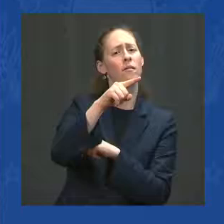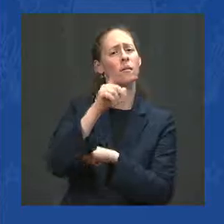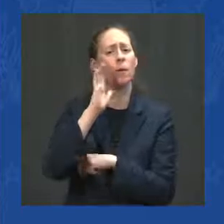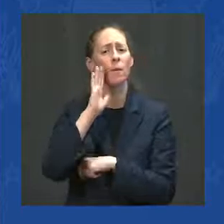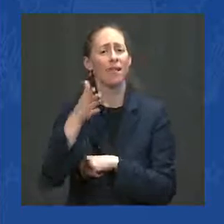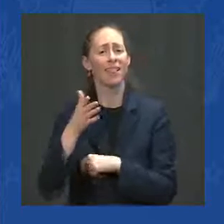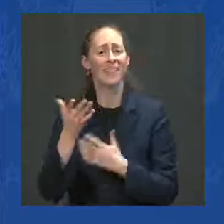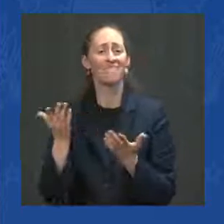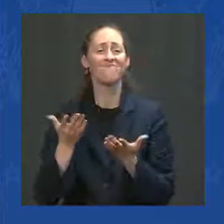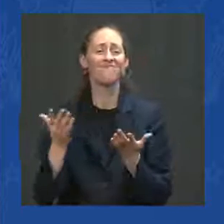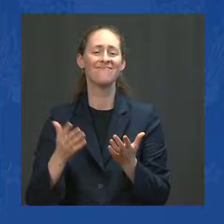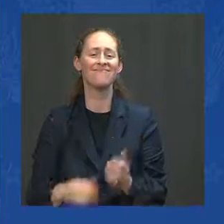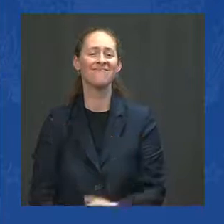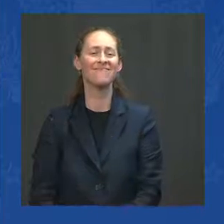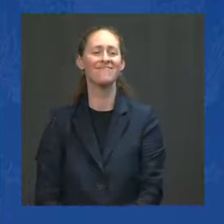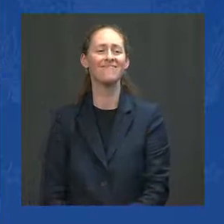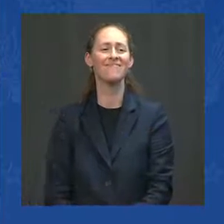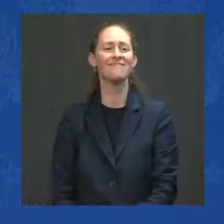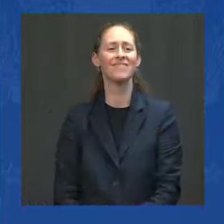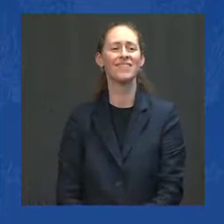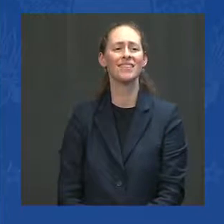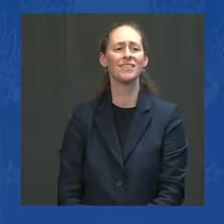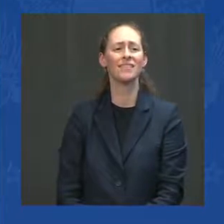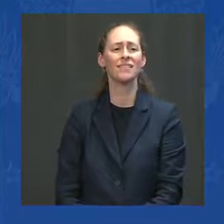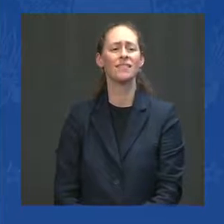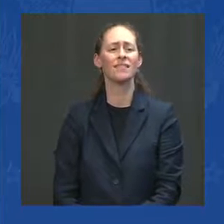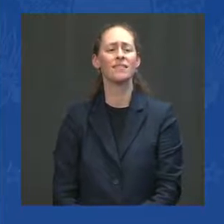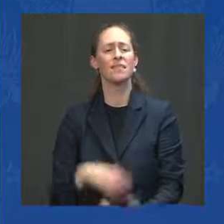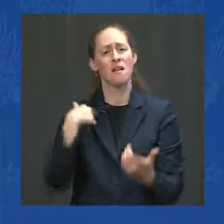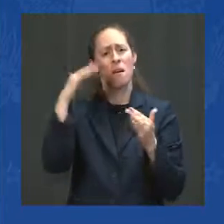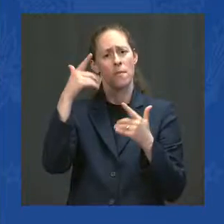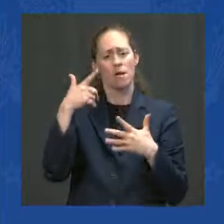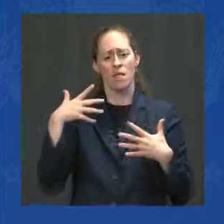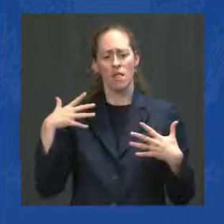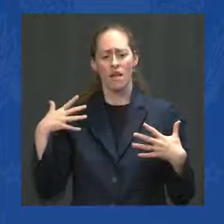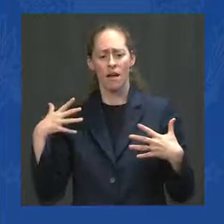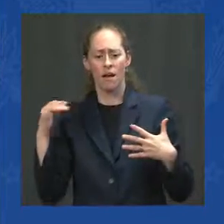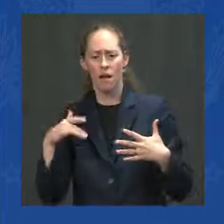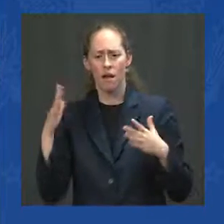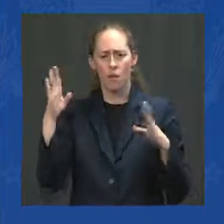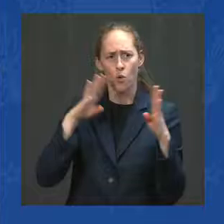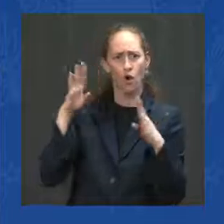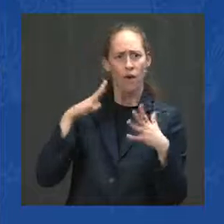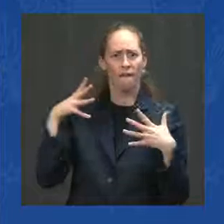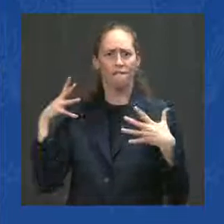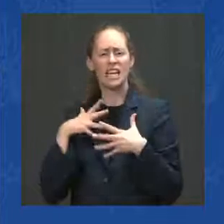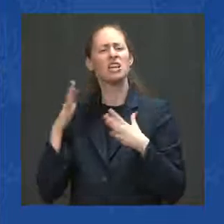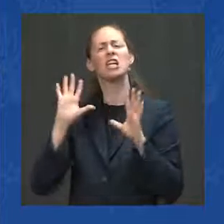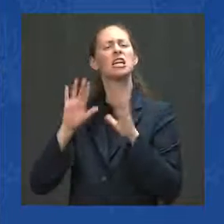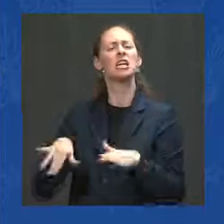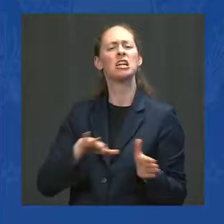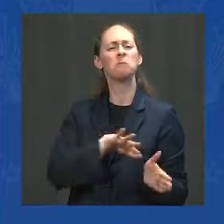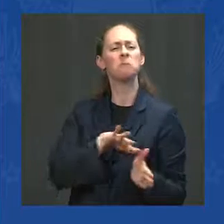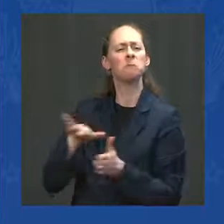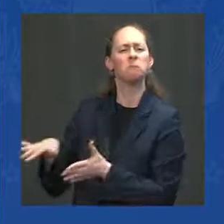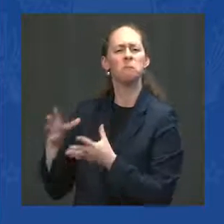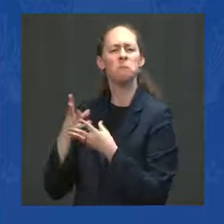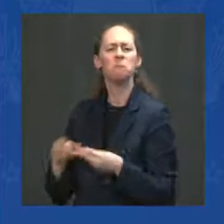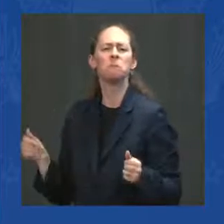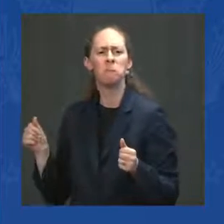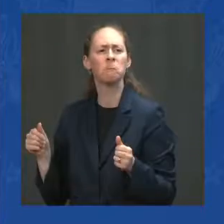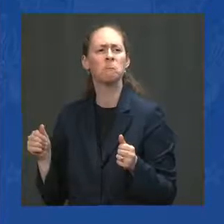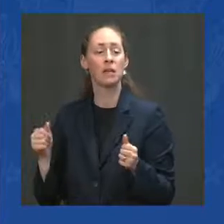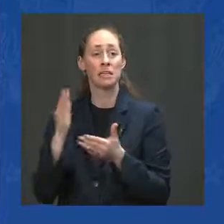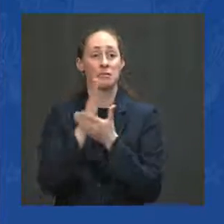overcome their fears, because their fears are based on, some are just as a political statement, but very few. I think